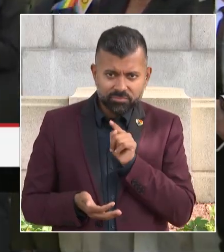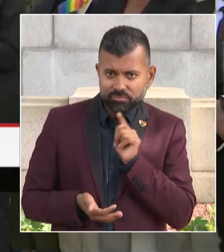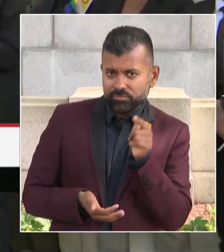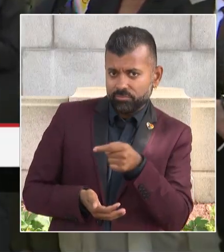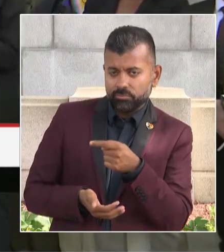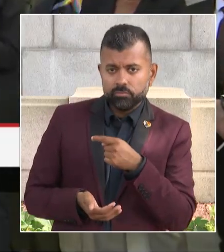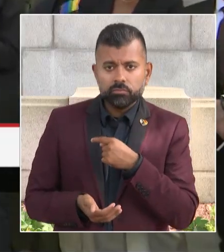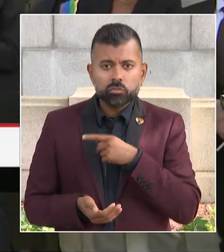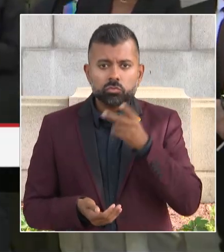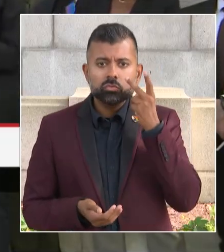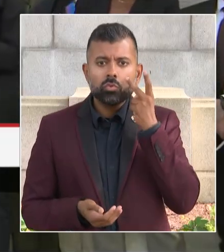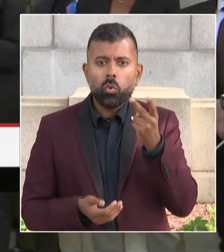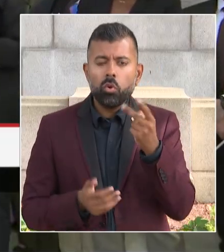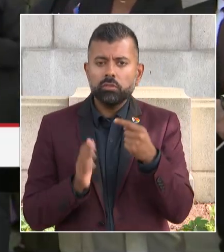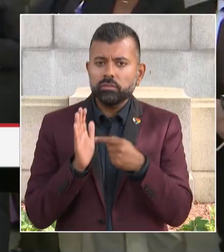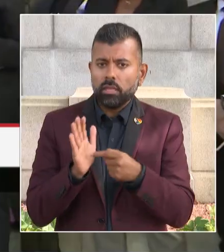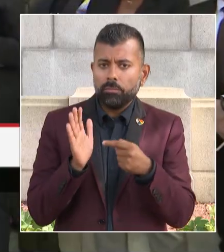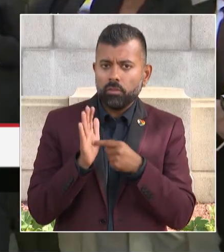and check out across the street here.